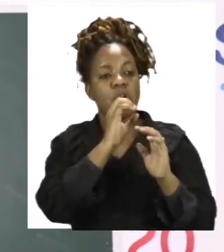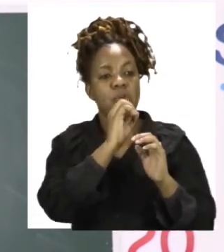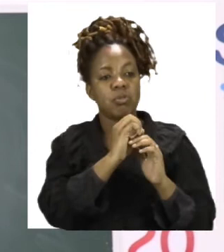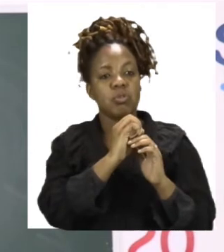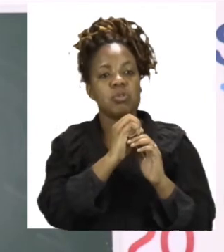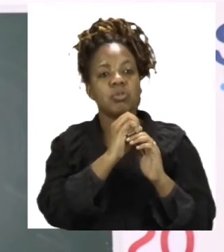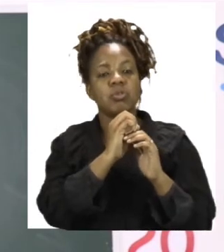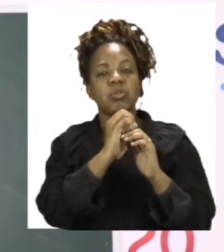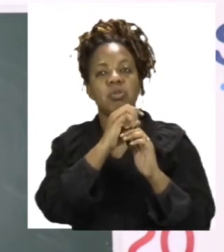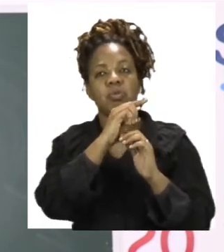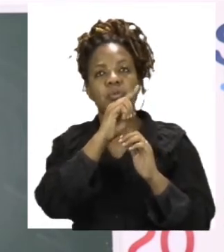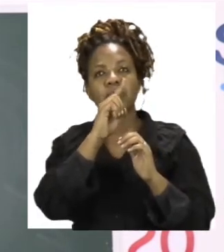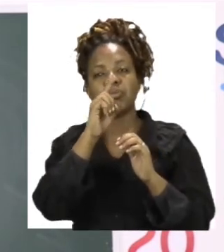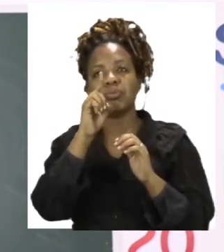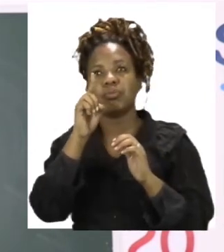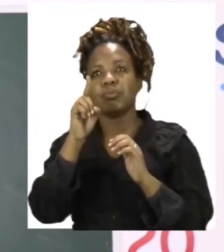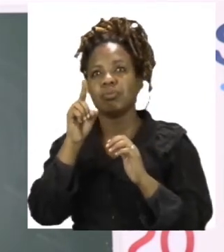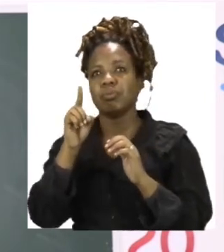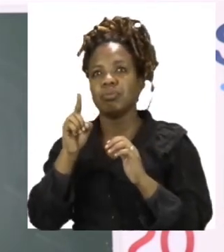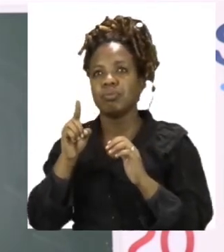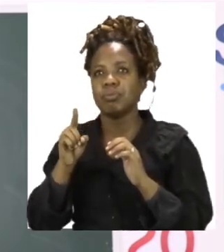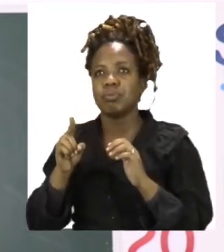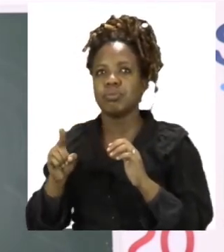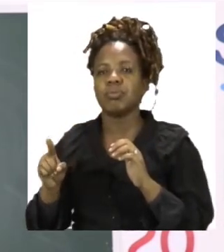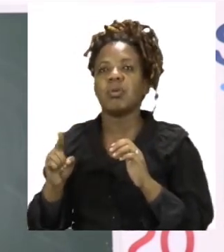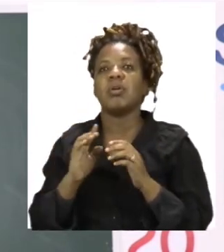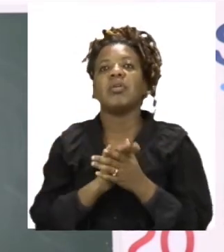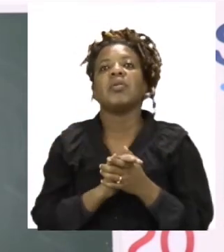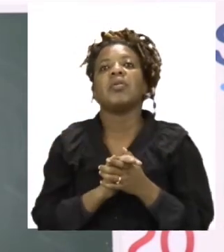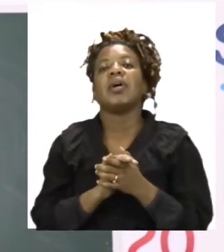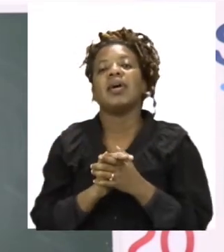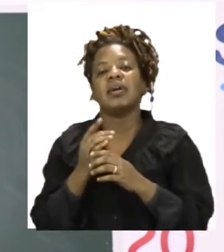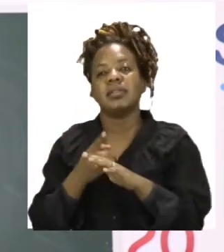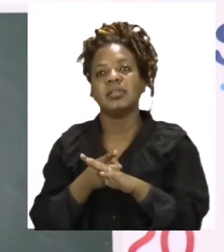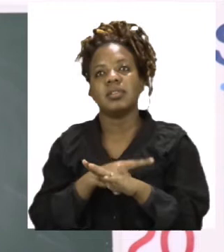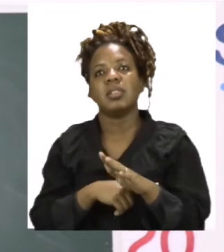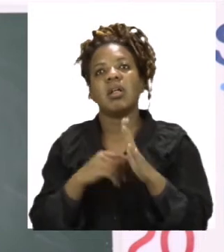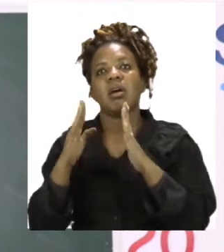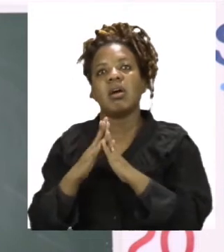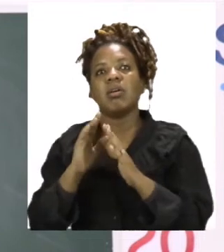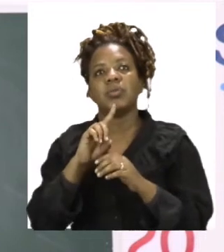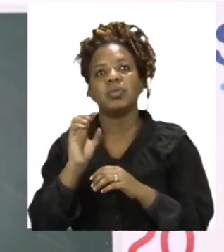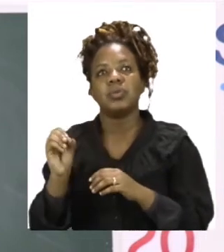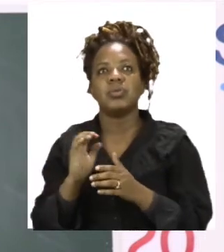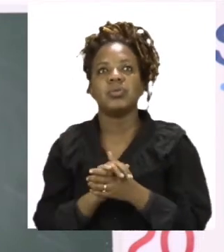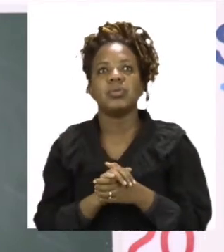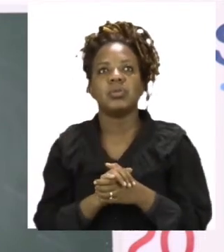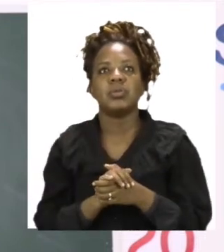for him to travel, he needs to use the blue road, and the blue road sometimes can get